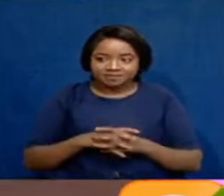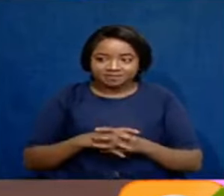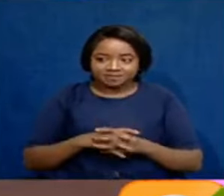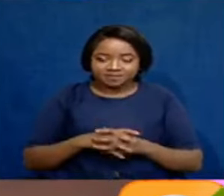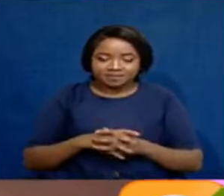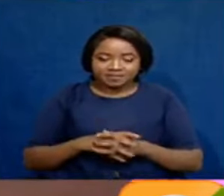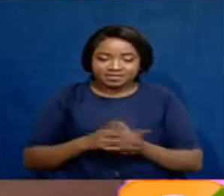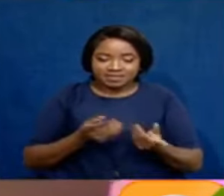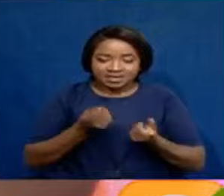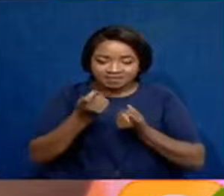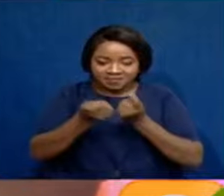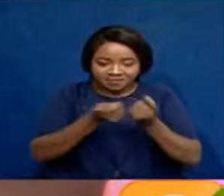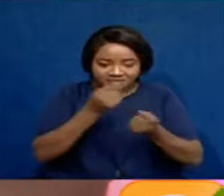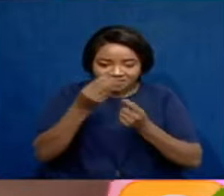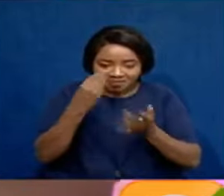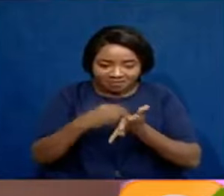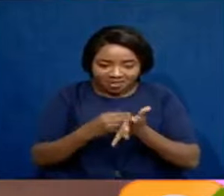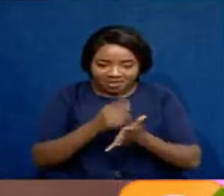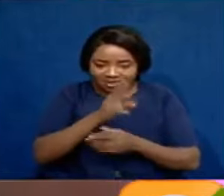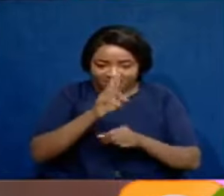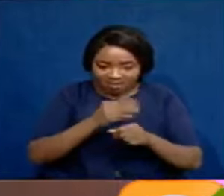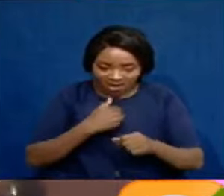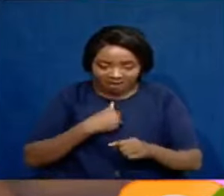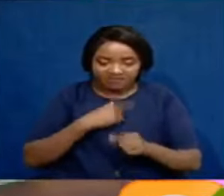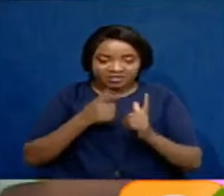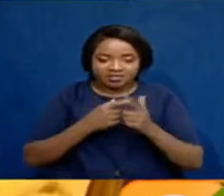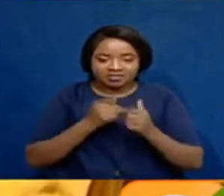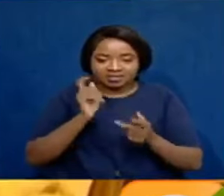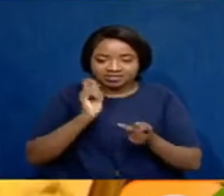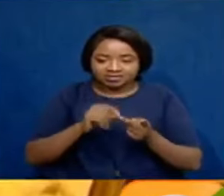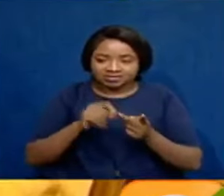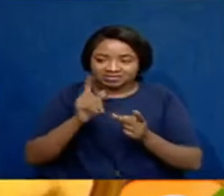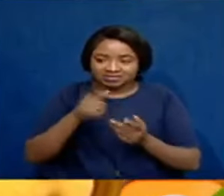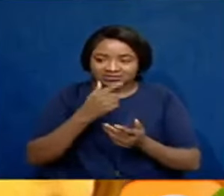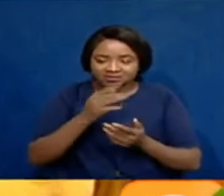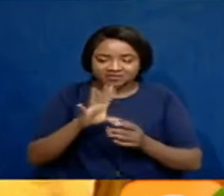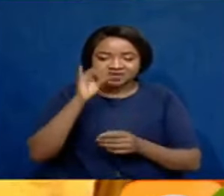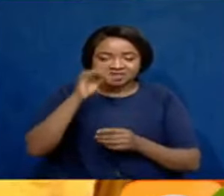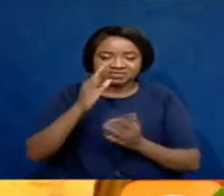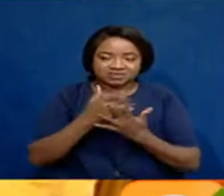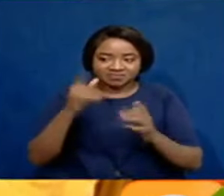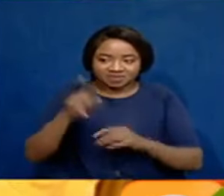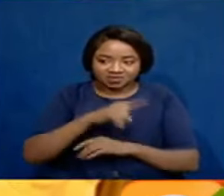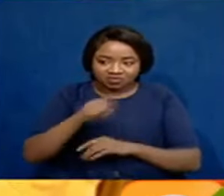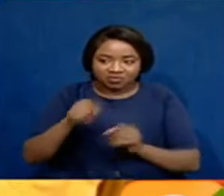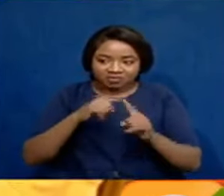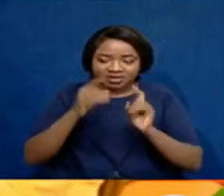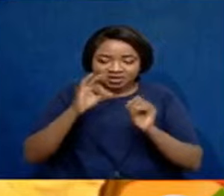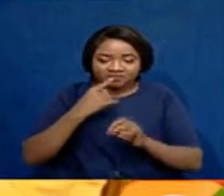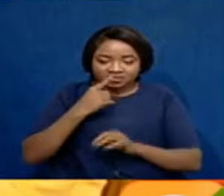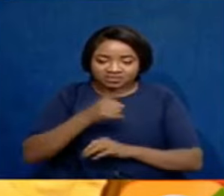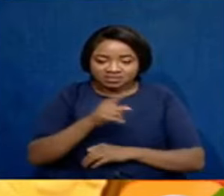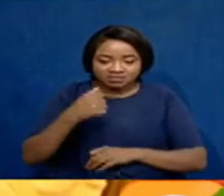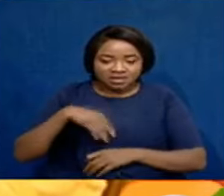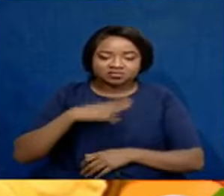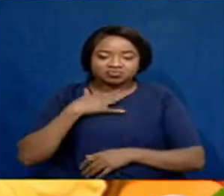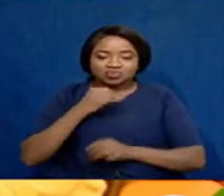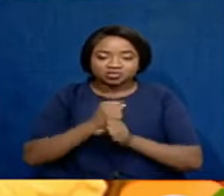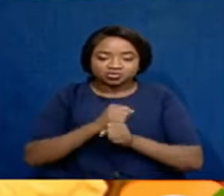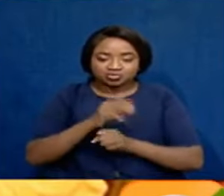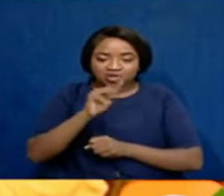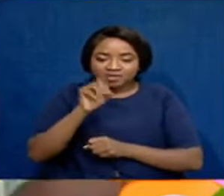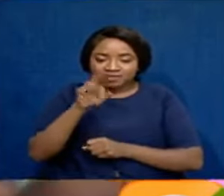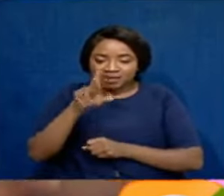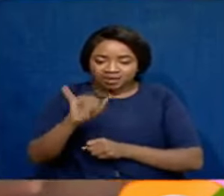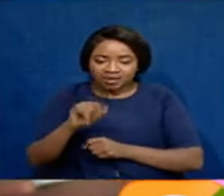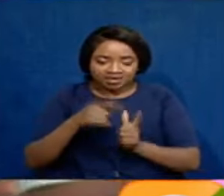money that they had on a wrong test. Mm-hmm. So by the time you are coming to you and you're telling that we want to do an MRI, they have already spent time and money